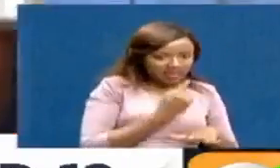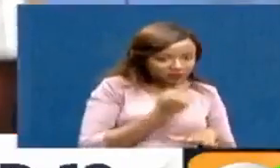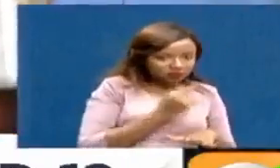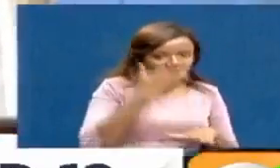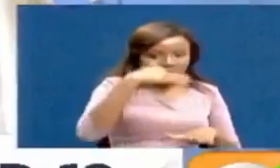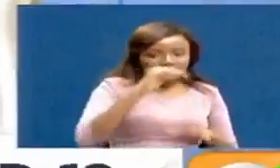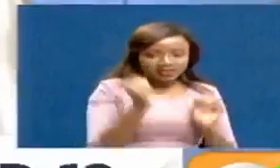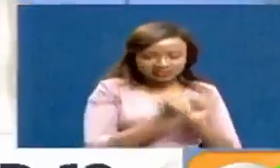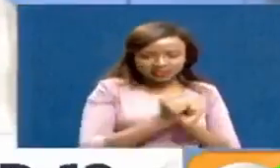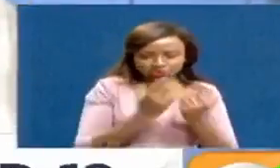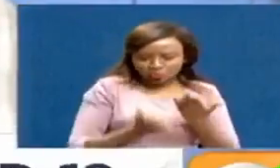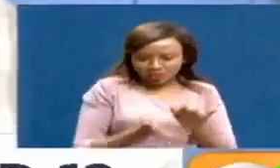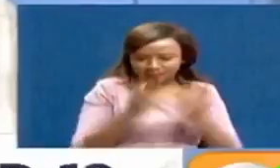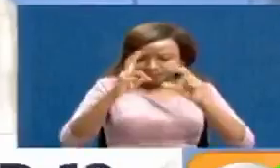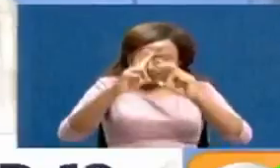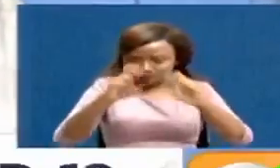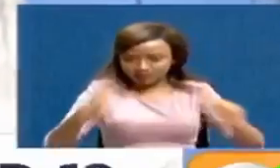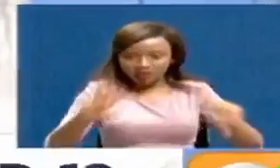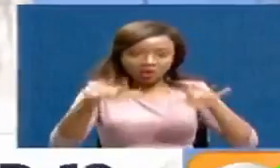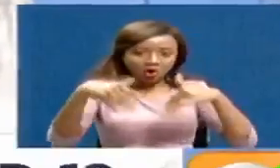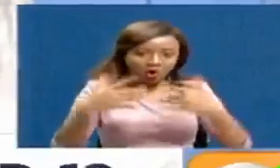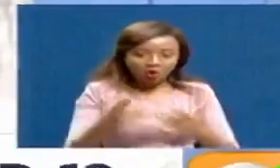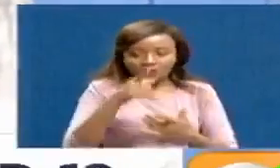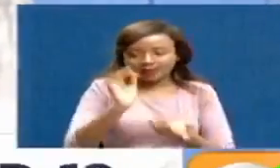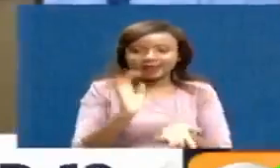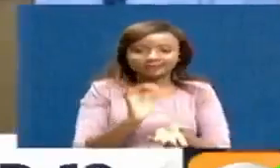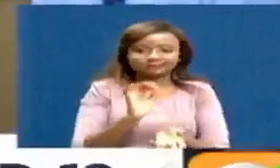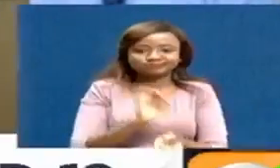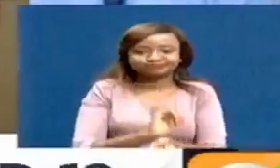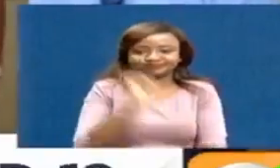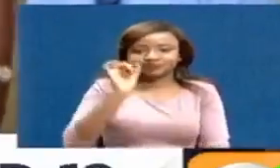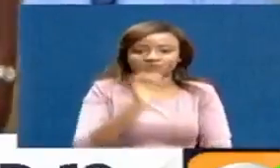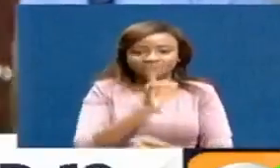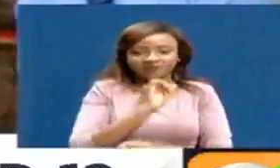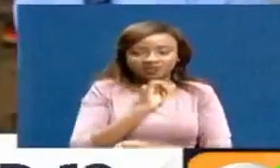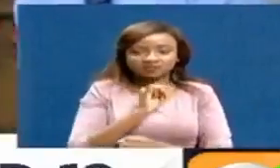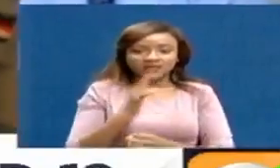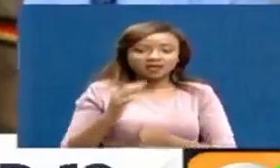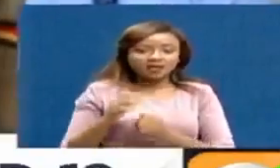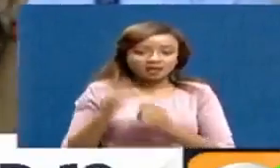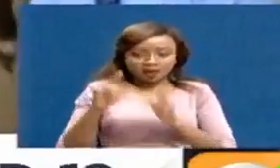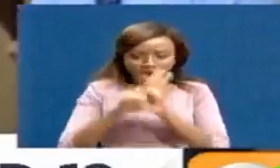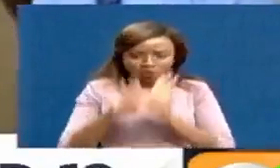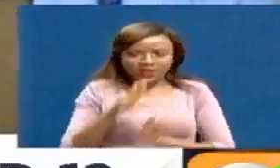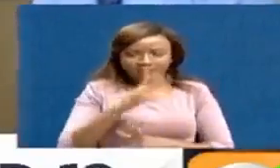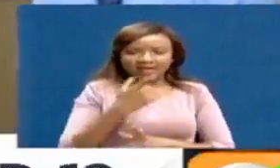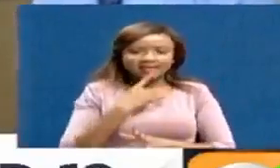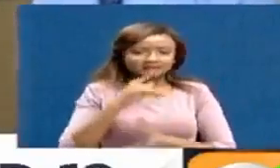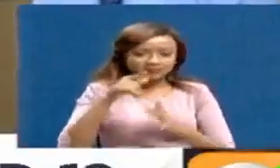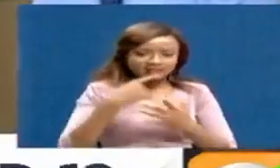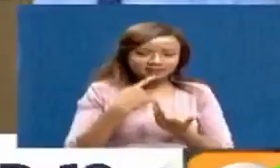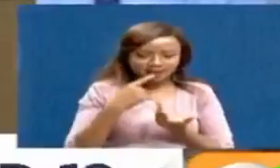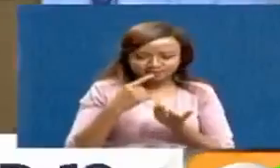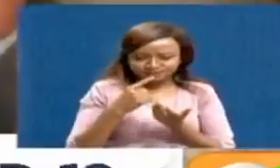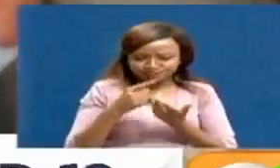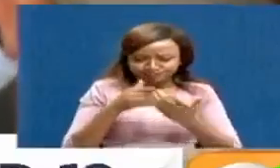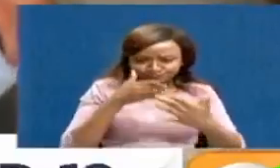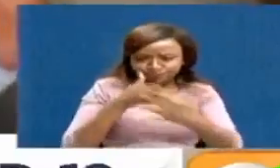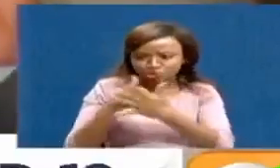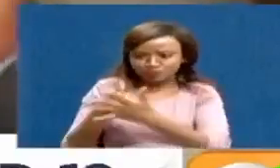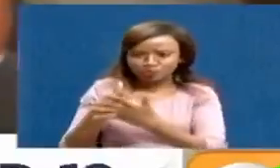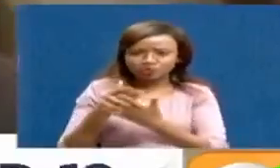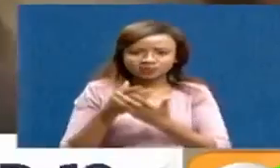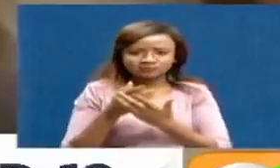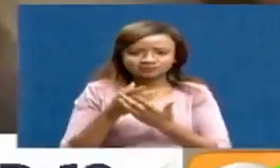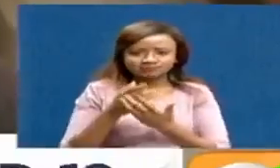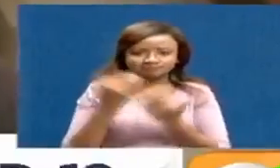to pave way for investigations or released on bail. Through his lawyers, Saburi opposed an application by the prosecution before Chief